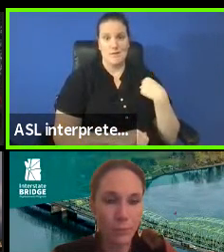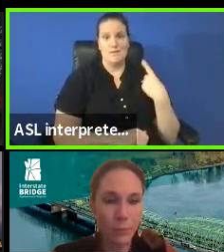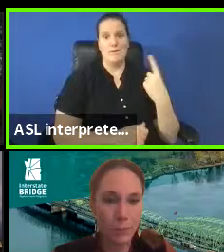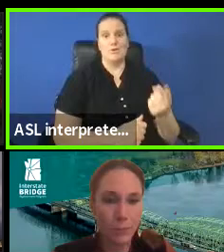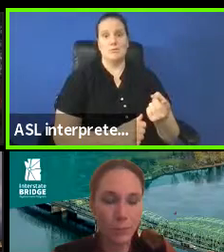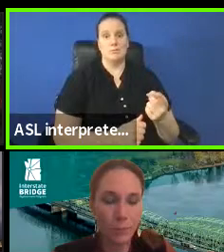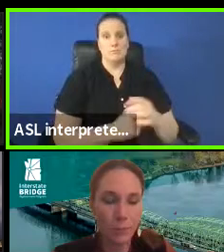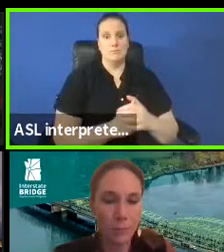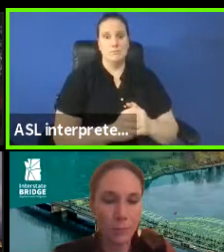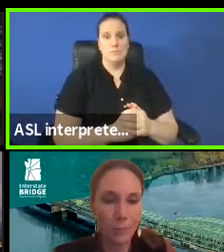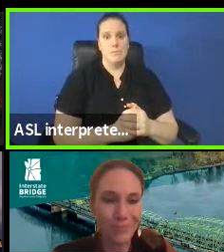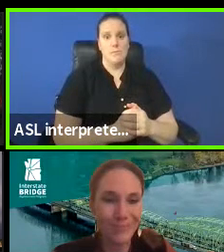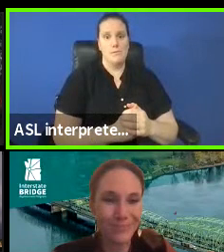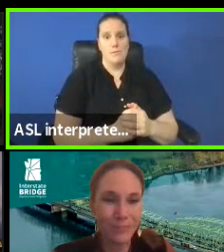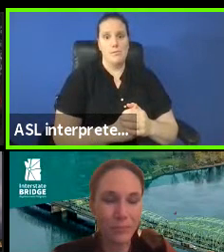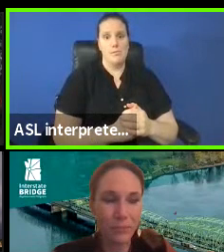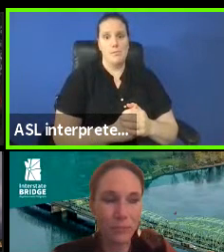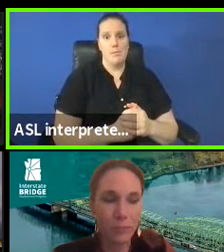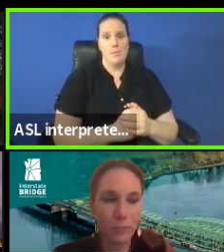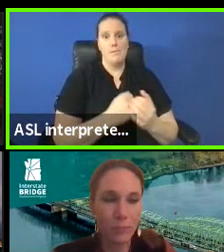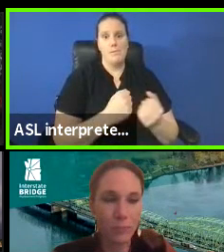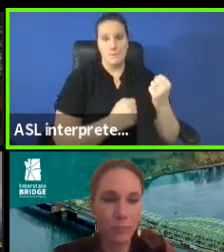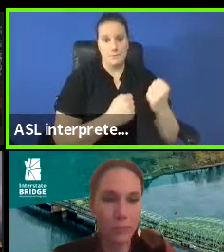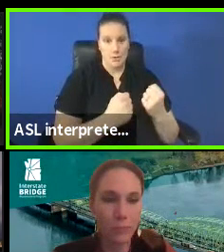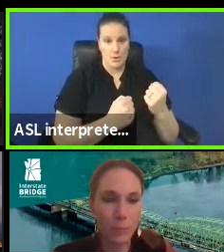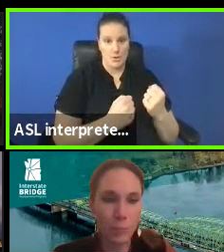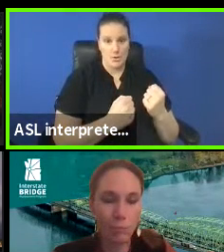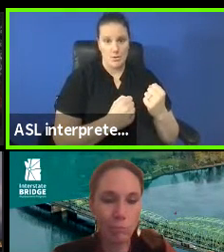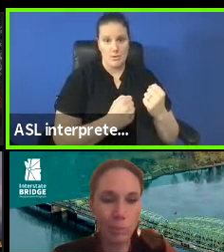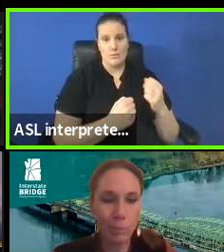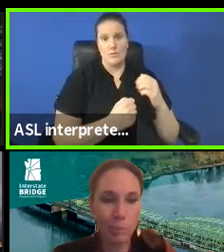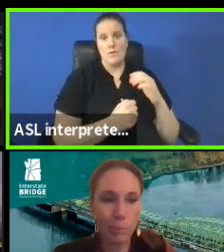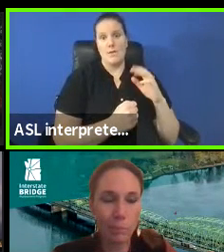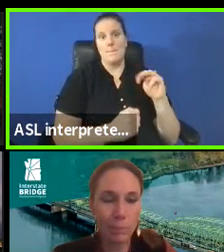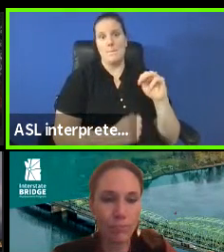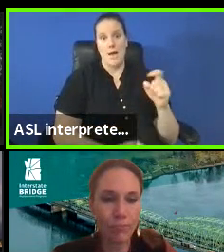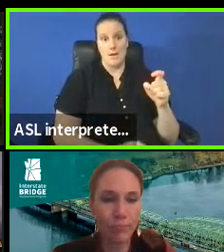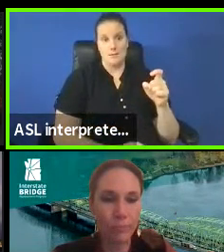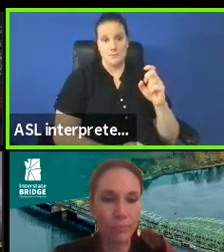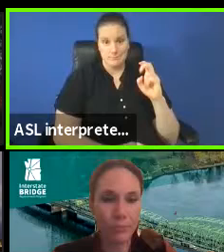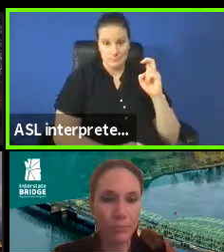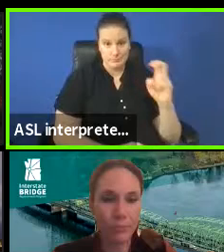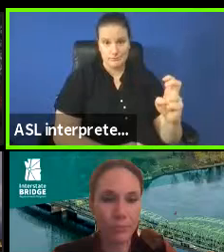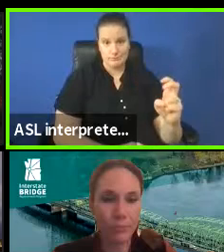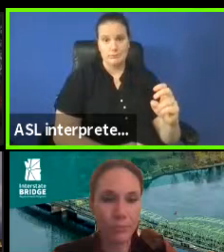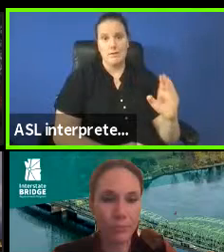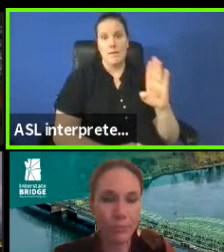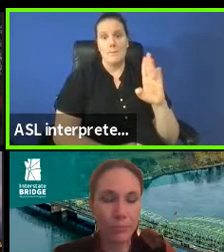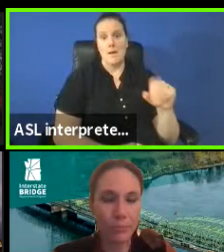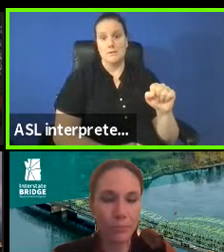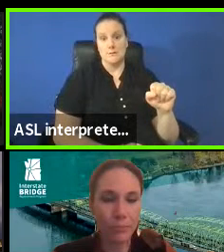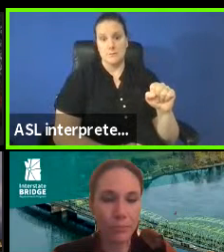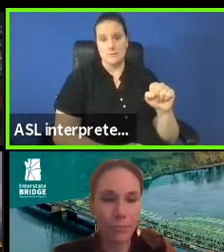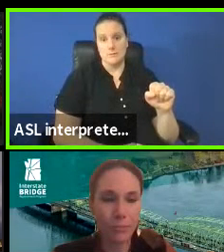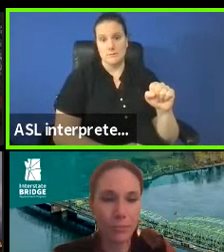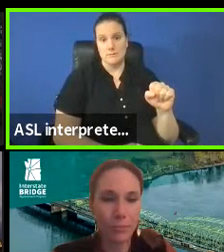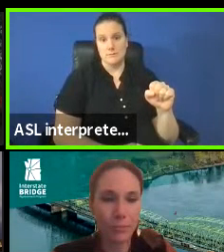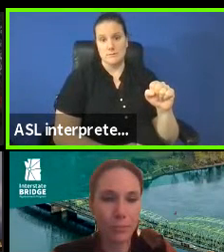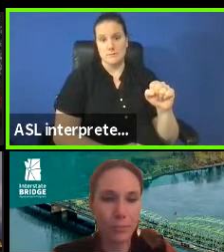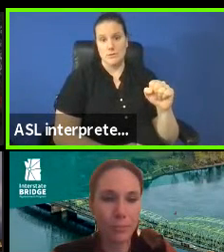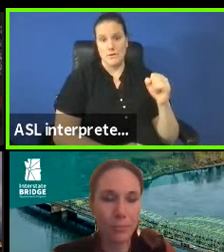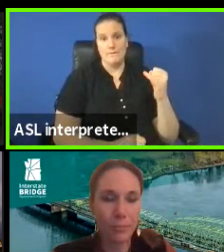taken was I took a car, and then I took the Max line, and then I took a bus to my